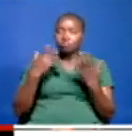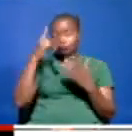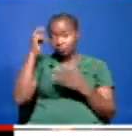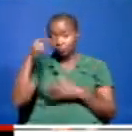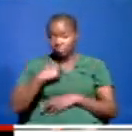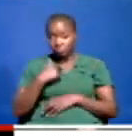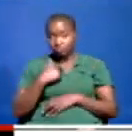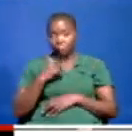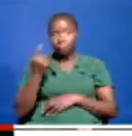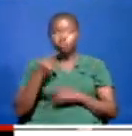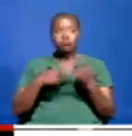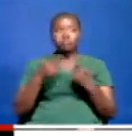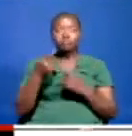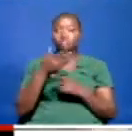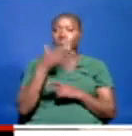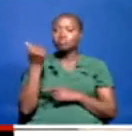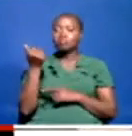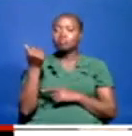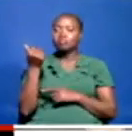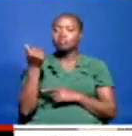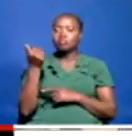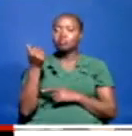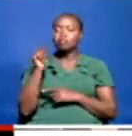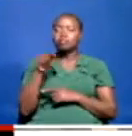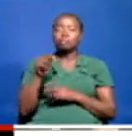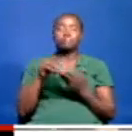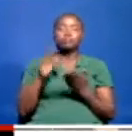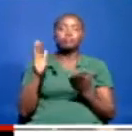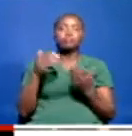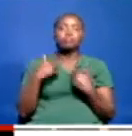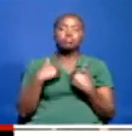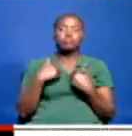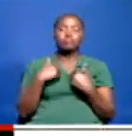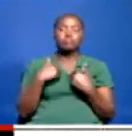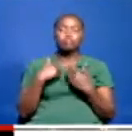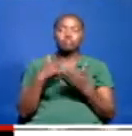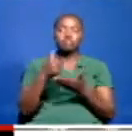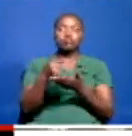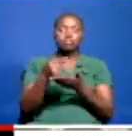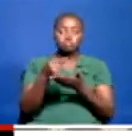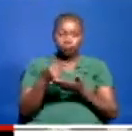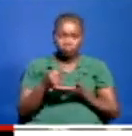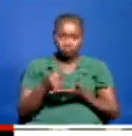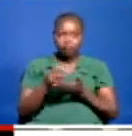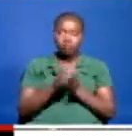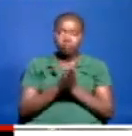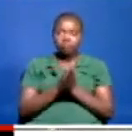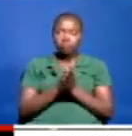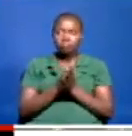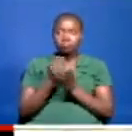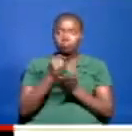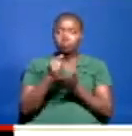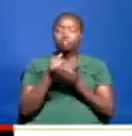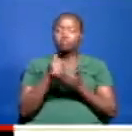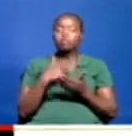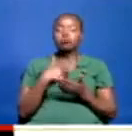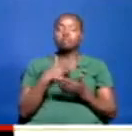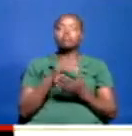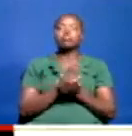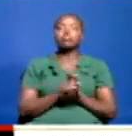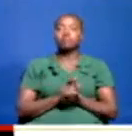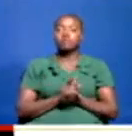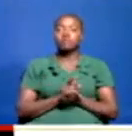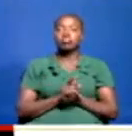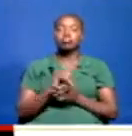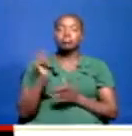medali ya juu zaidi, inakupa alama nyingi na inakuongezea ranking, so itanisaidia kwenye ranking yangu. Kenya will